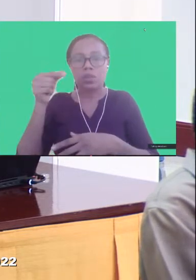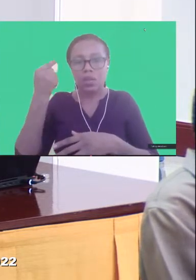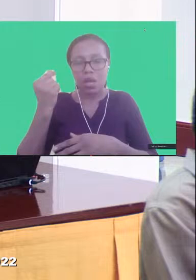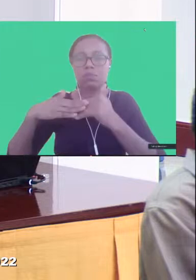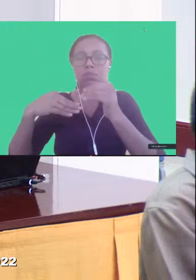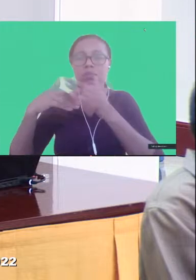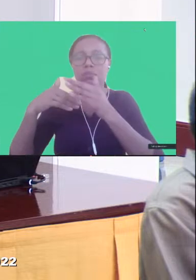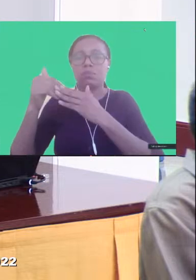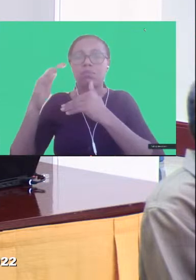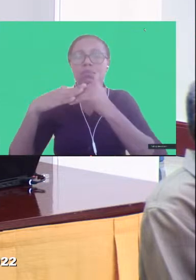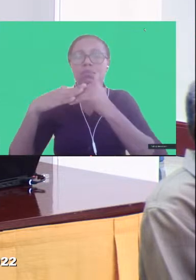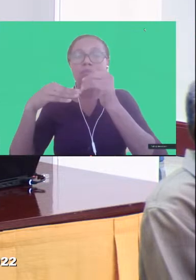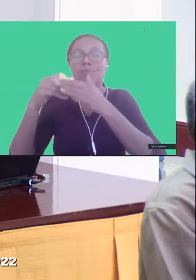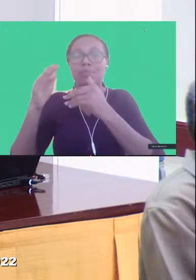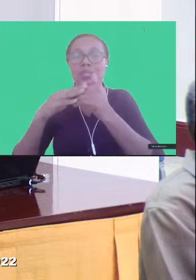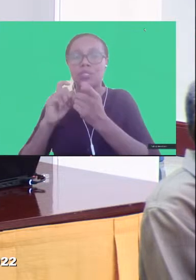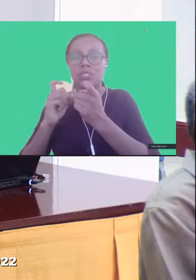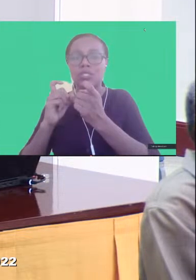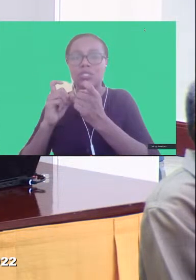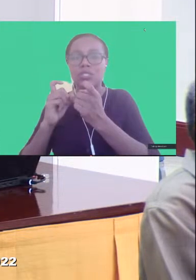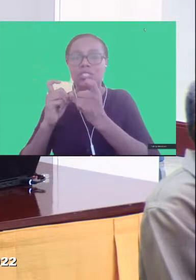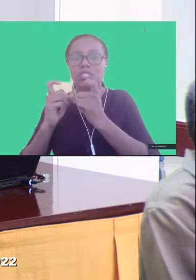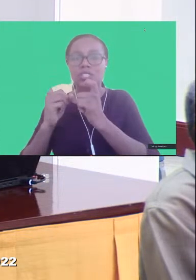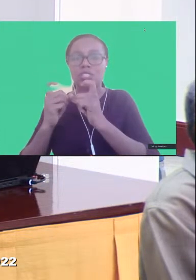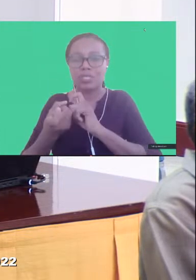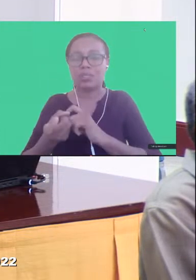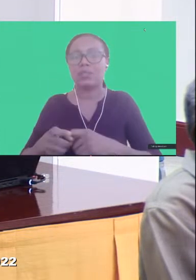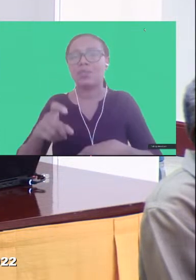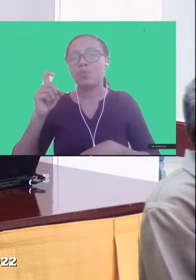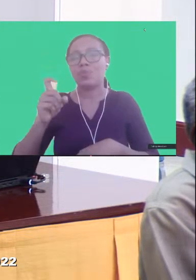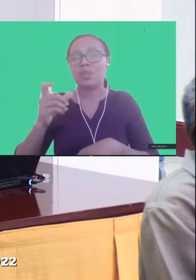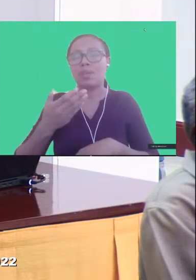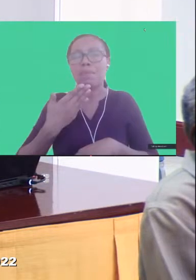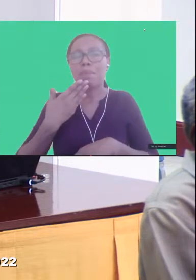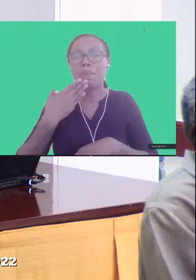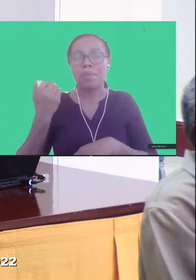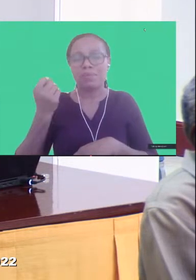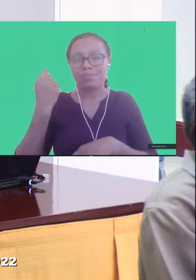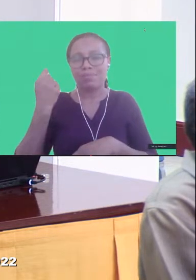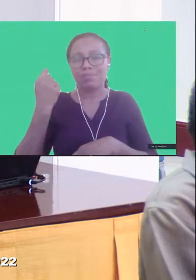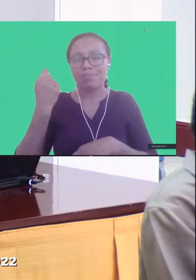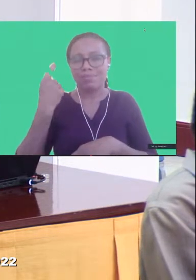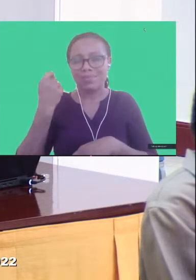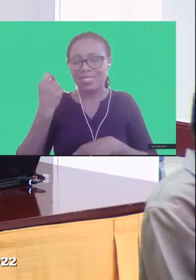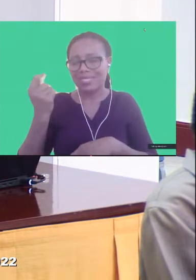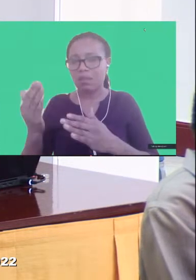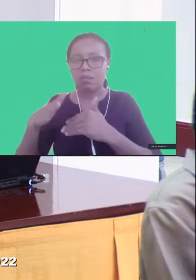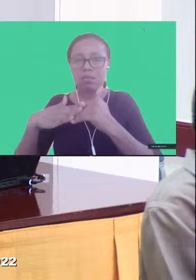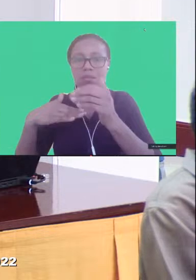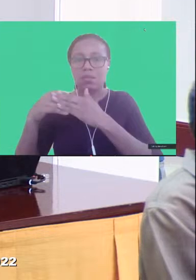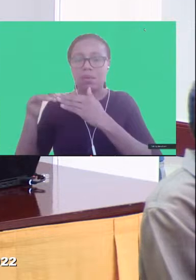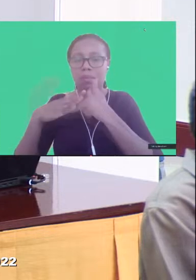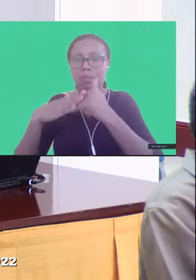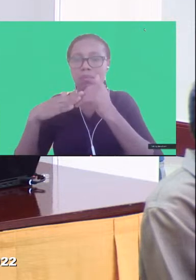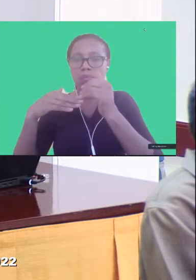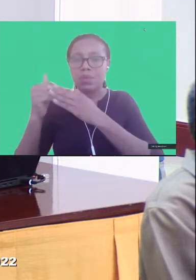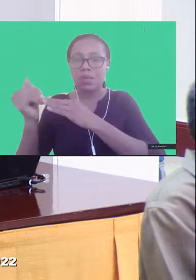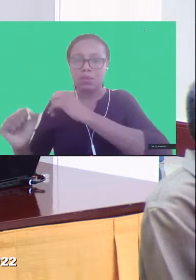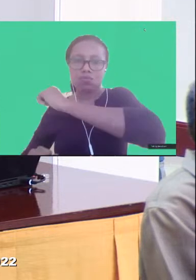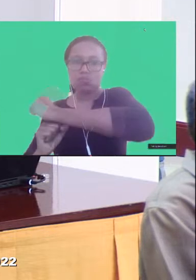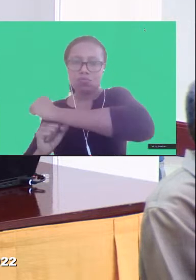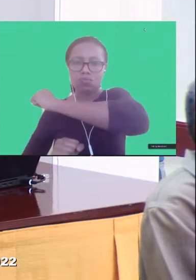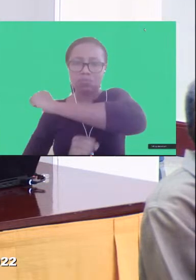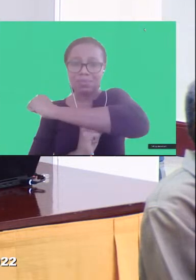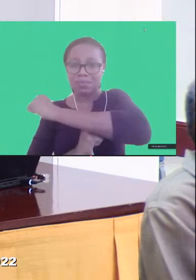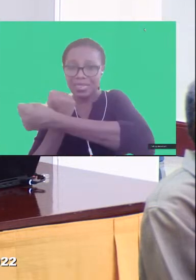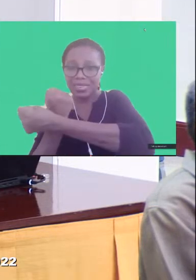better understanding in terms of the structural integrity of the buildings before we actually seek to put solar PV on the roofs. So